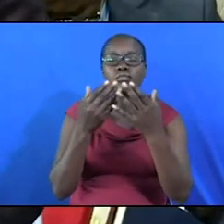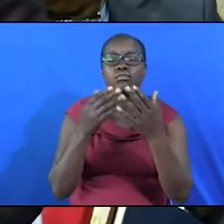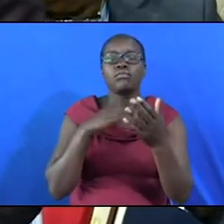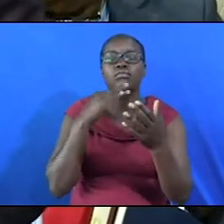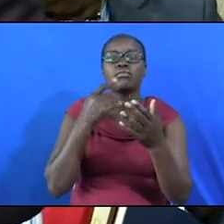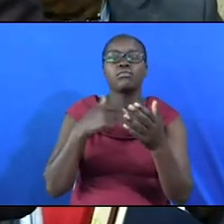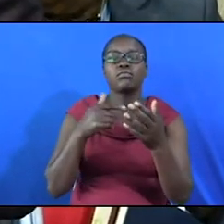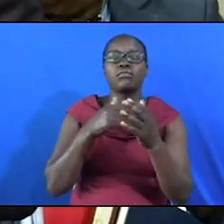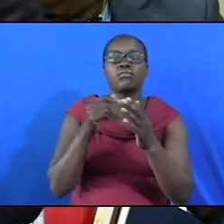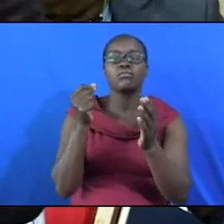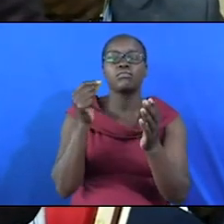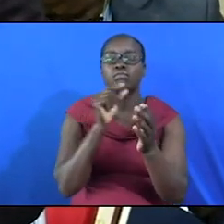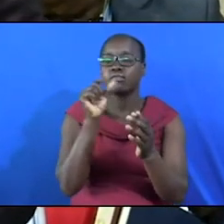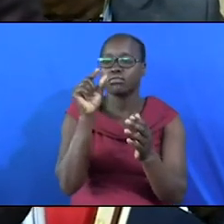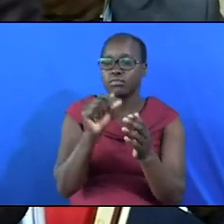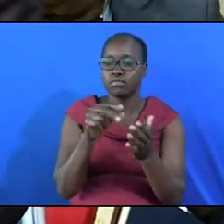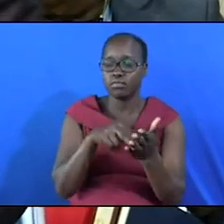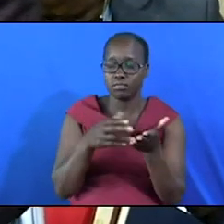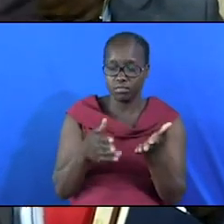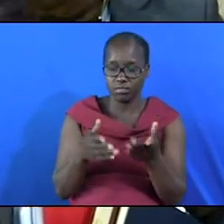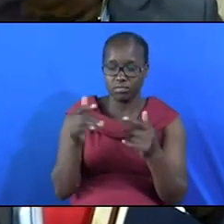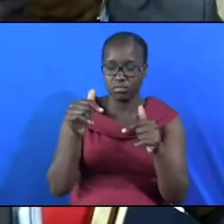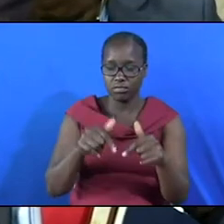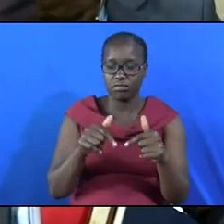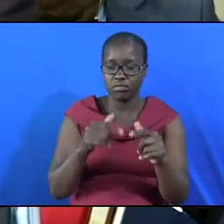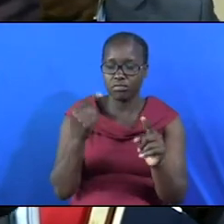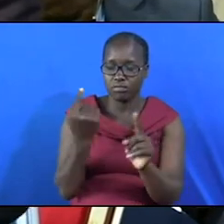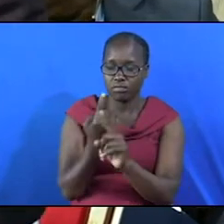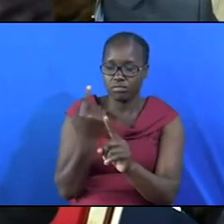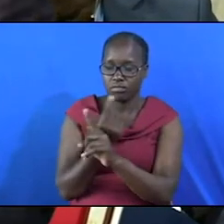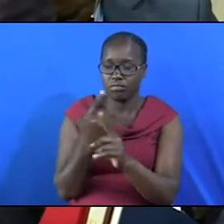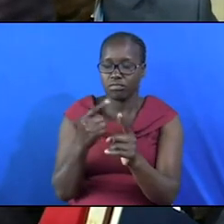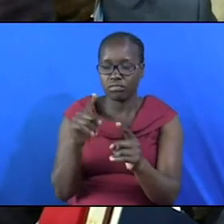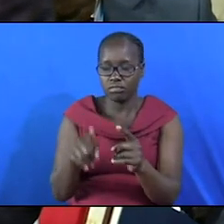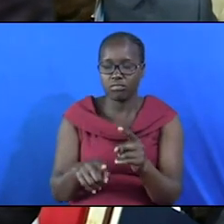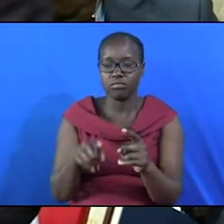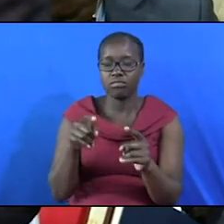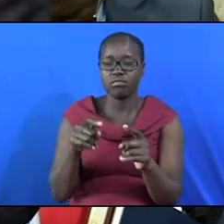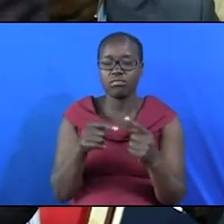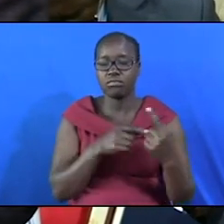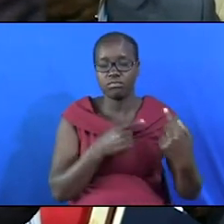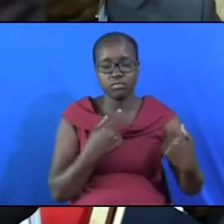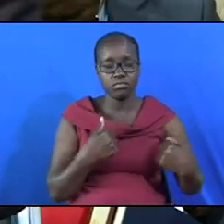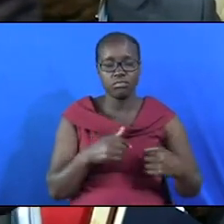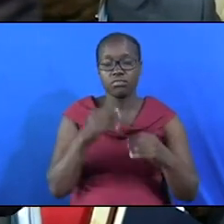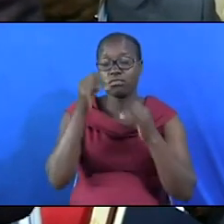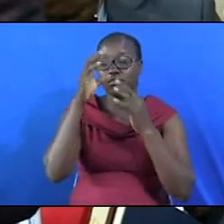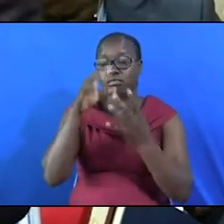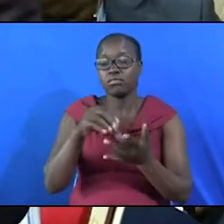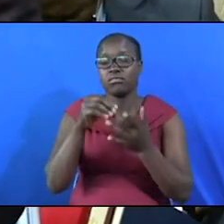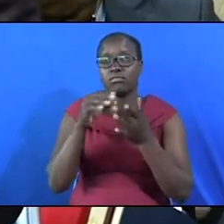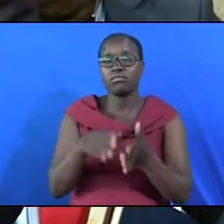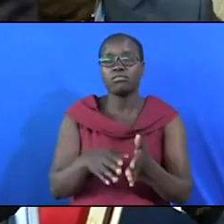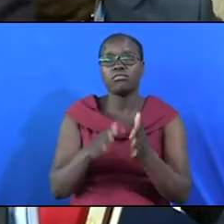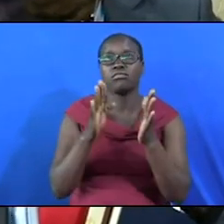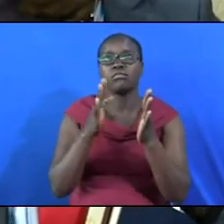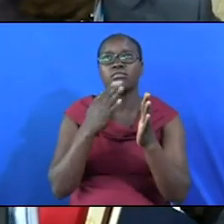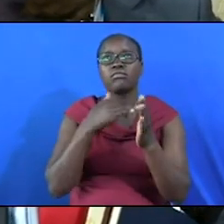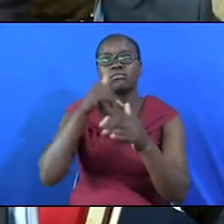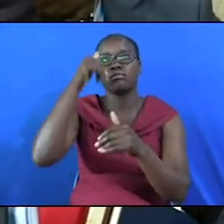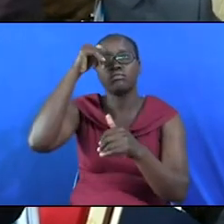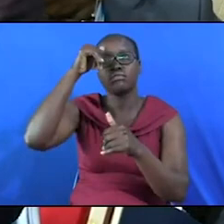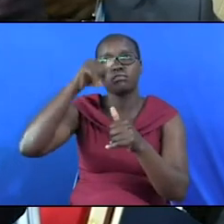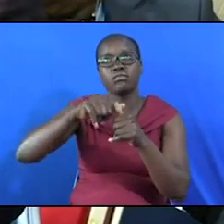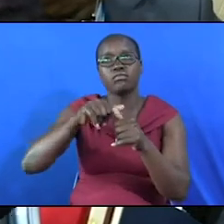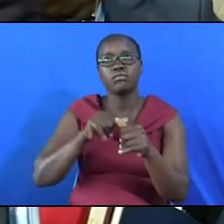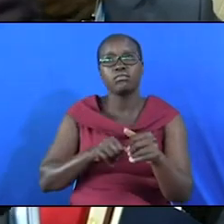cross. Lord, we stand here today with various difficulties in our hearts. Father, in a special way, you want to